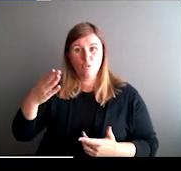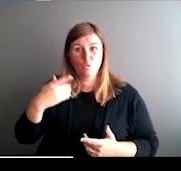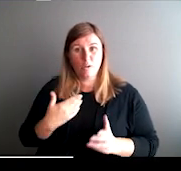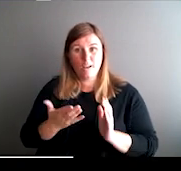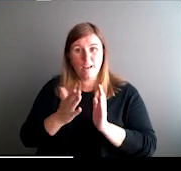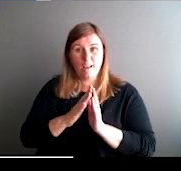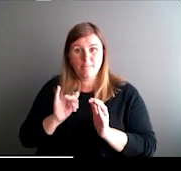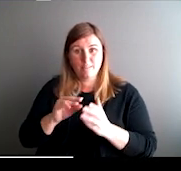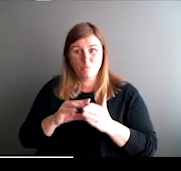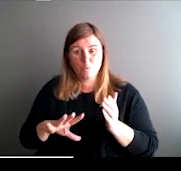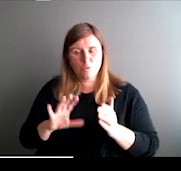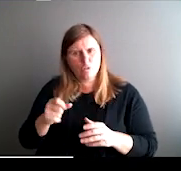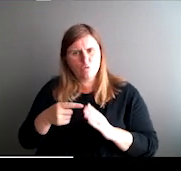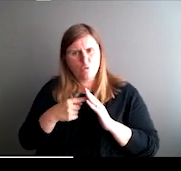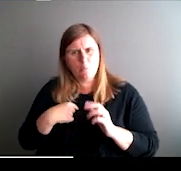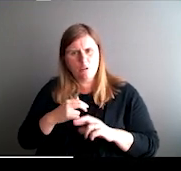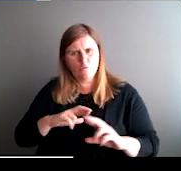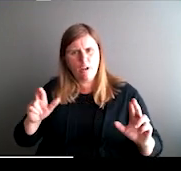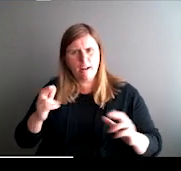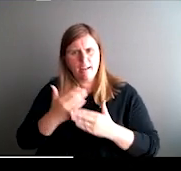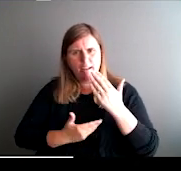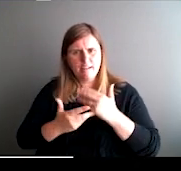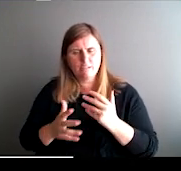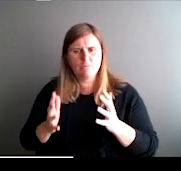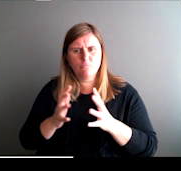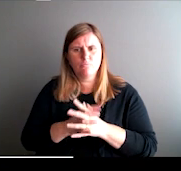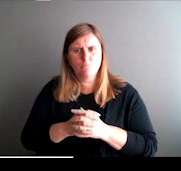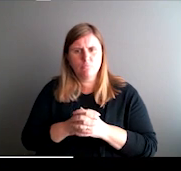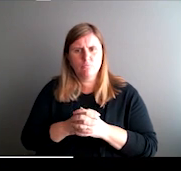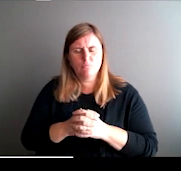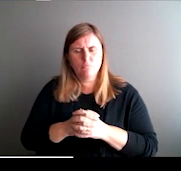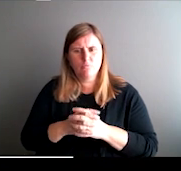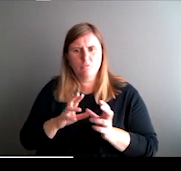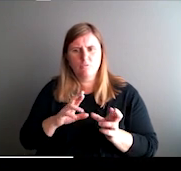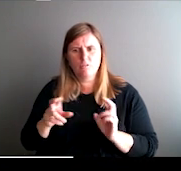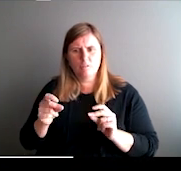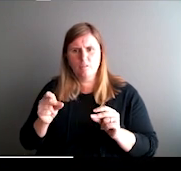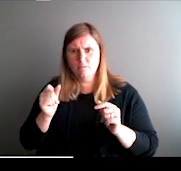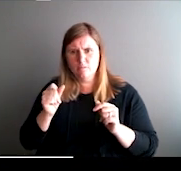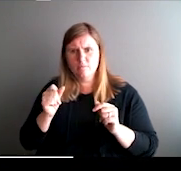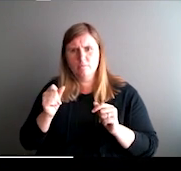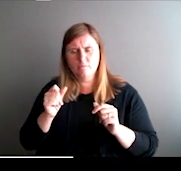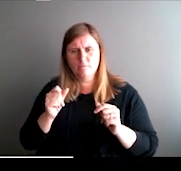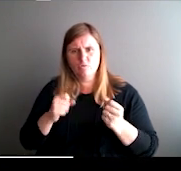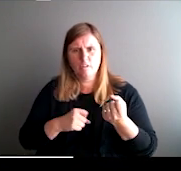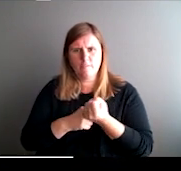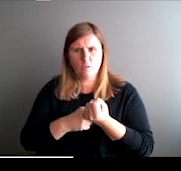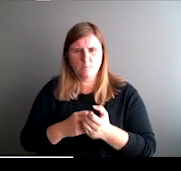that student, hey, can you show me ready hands? That he'll do this, because that immediacy of reinforcement.